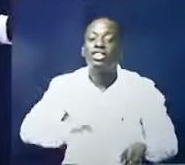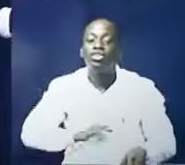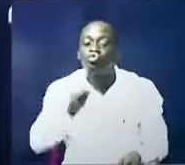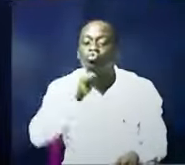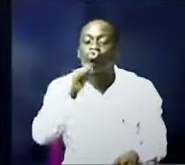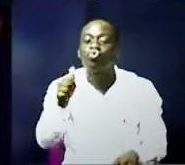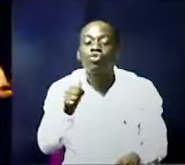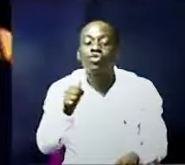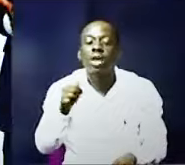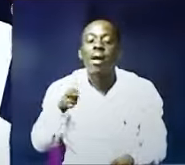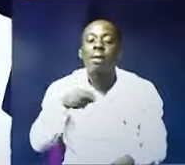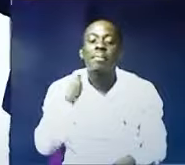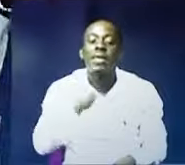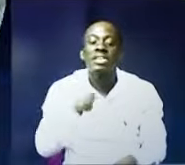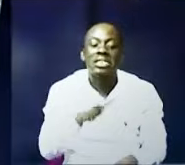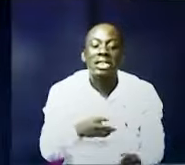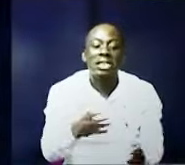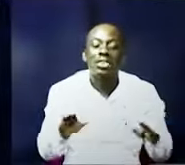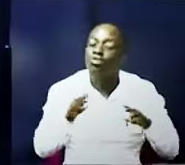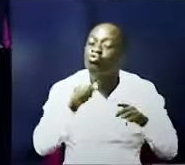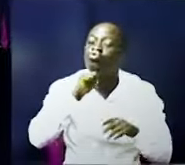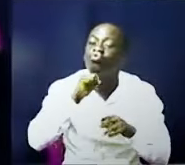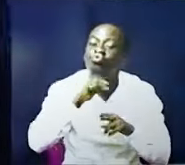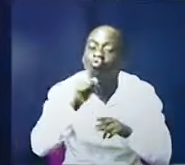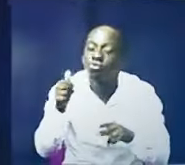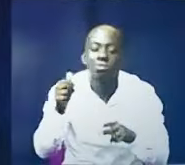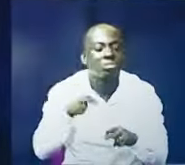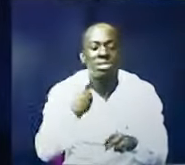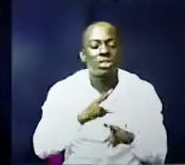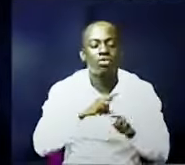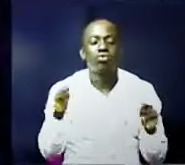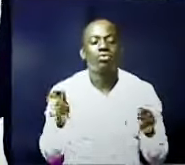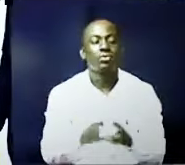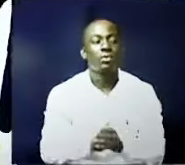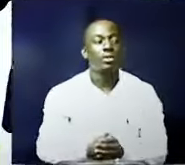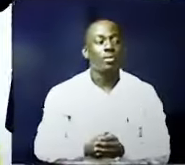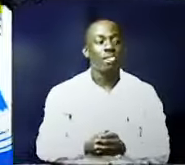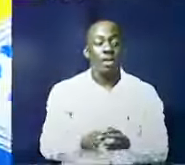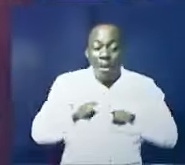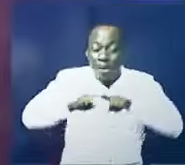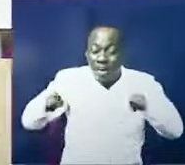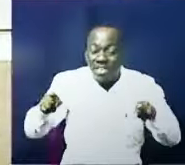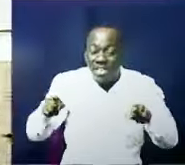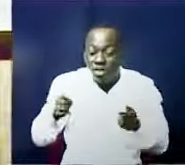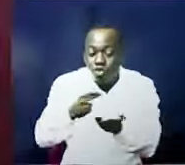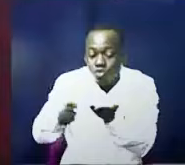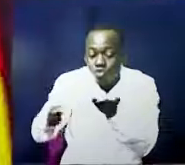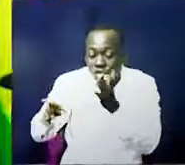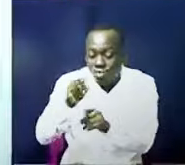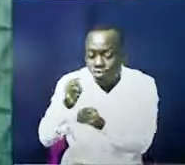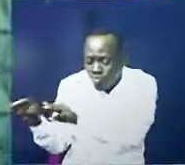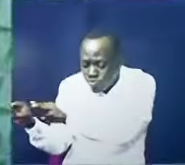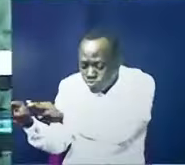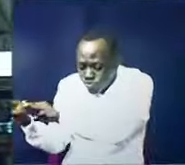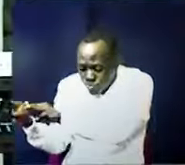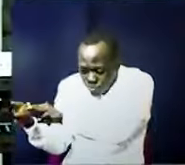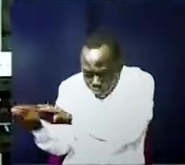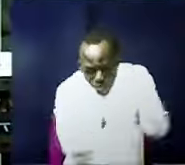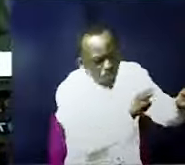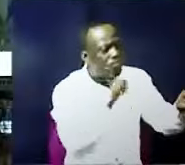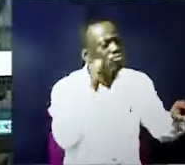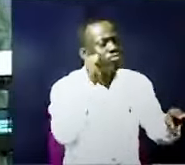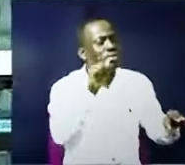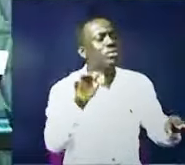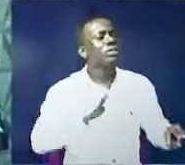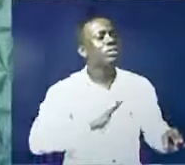obey on your software, and now be our becassel. But the Spirit just moved her. And so, home home ni piano. So